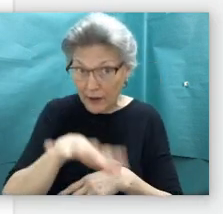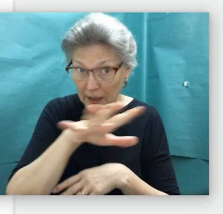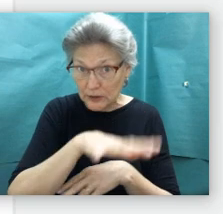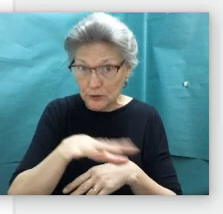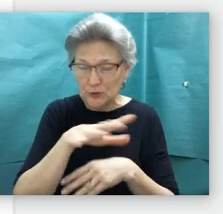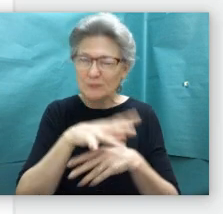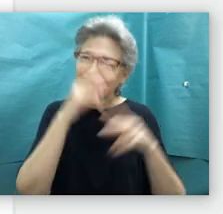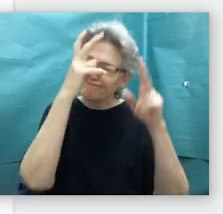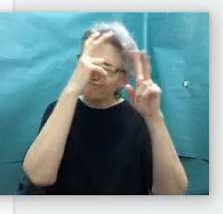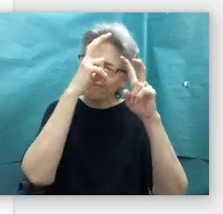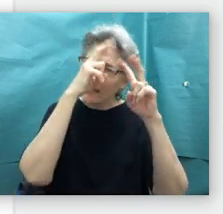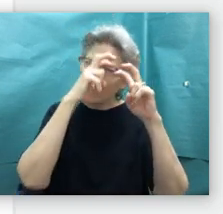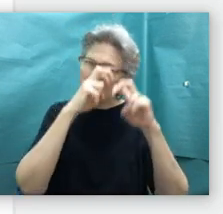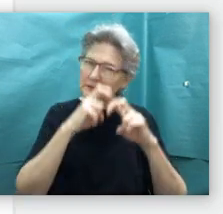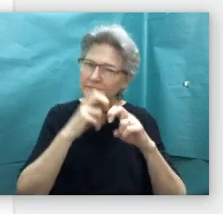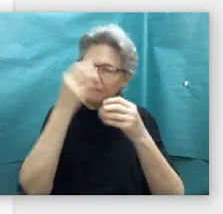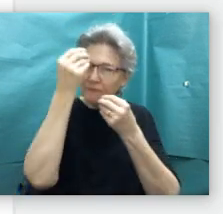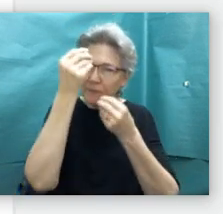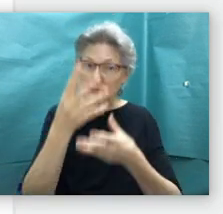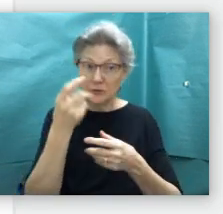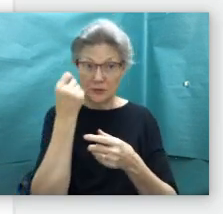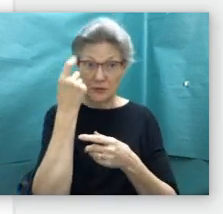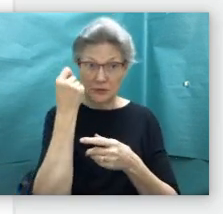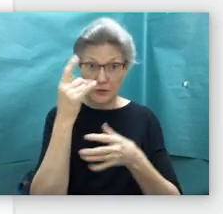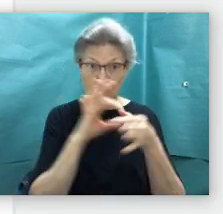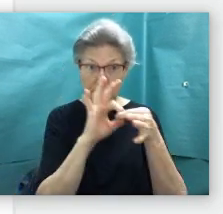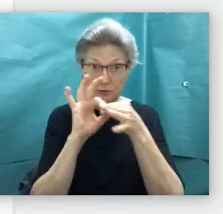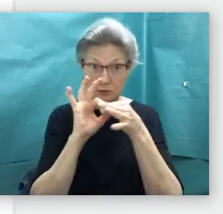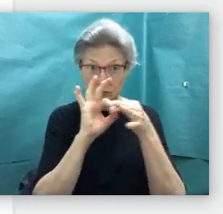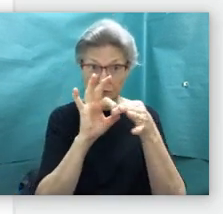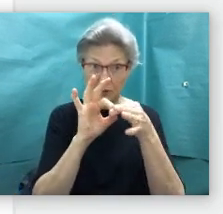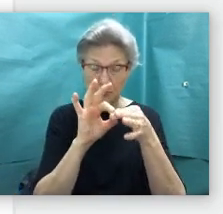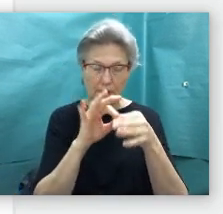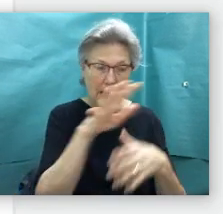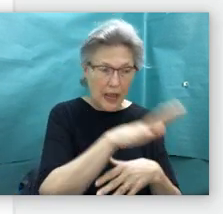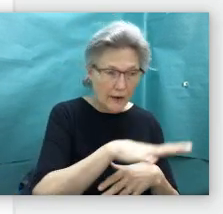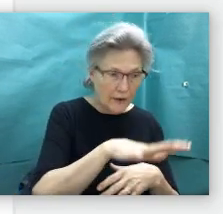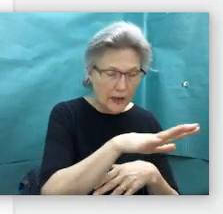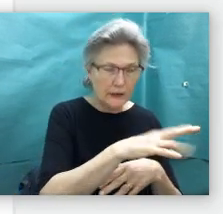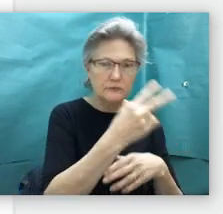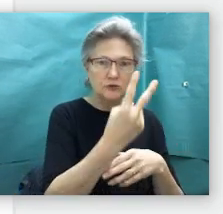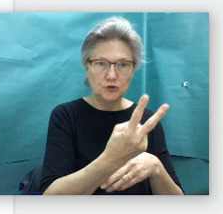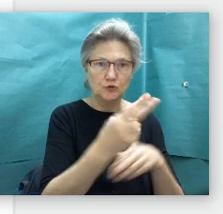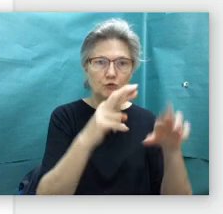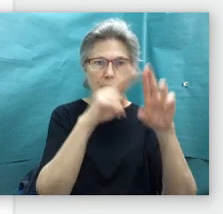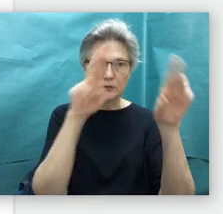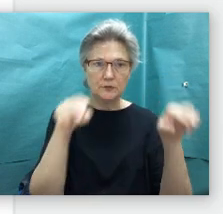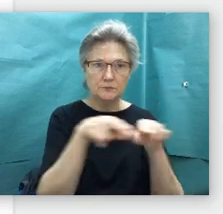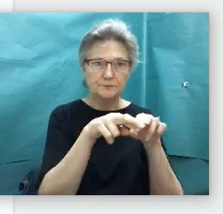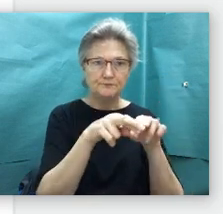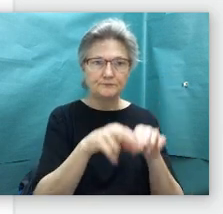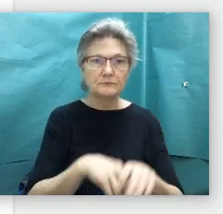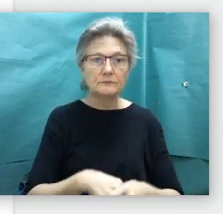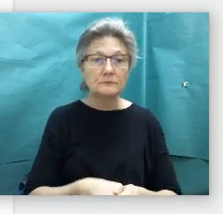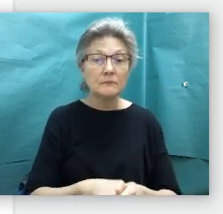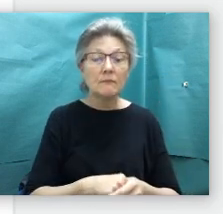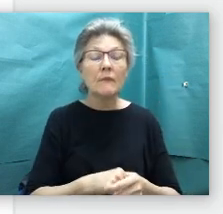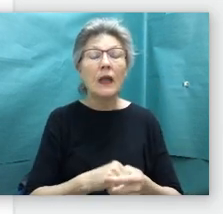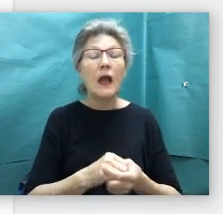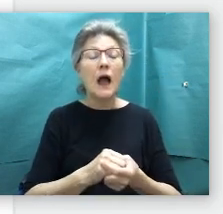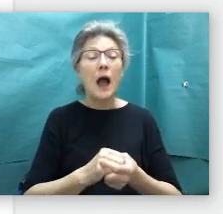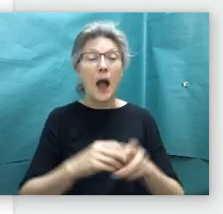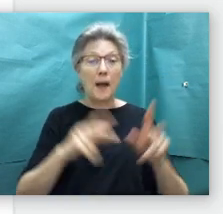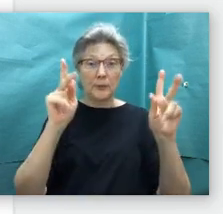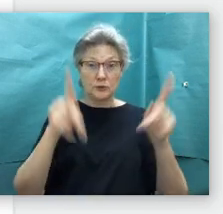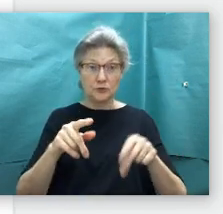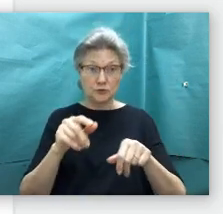some analyzing of information to understand the relationship between the areas of two rectangles. A landscaper